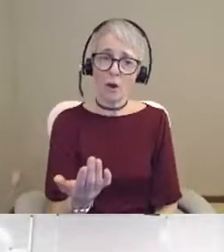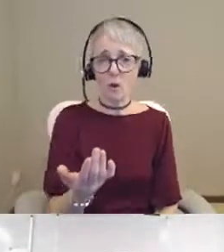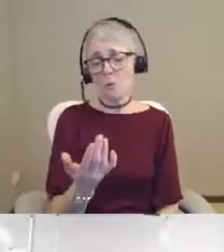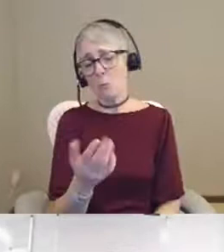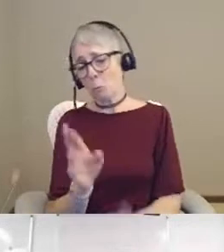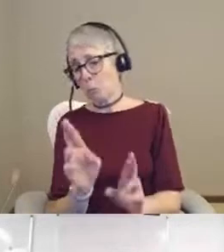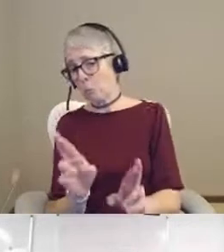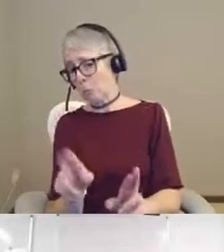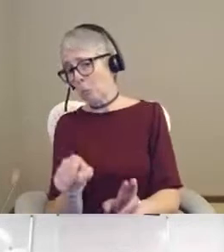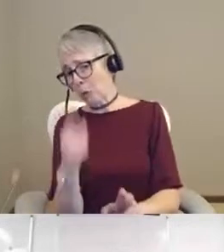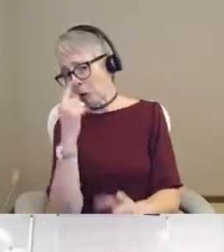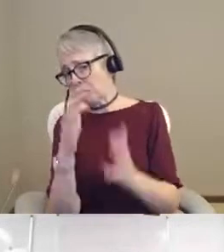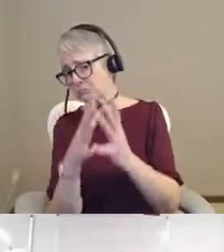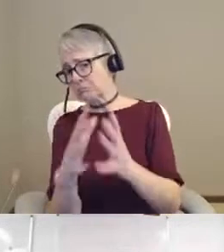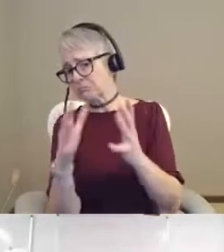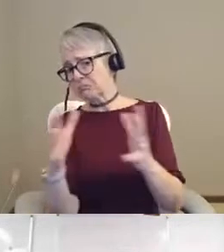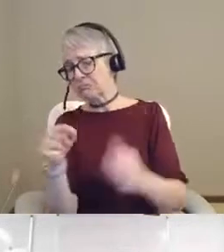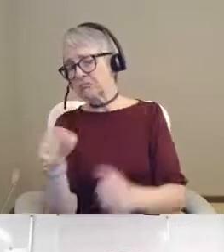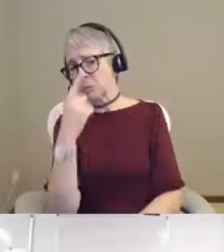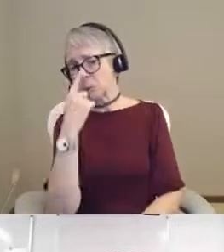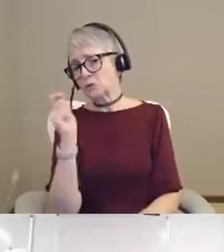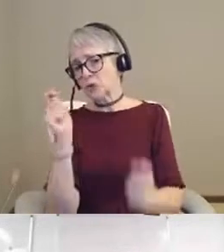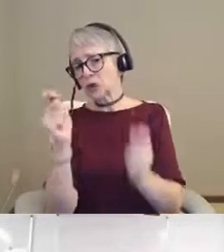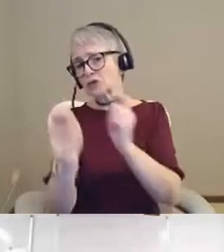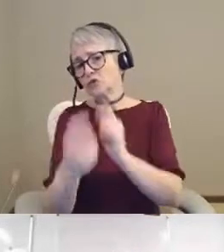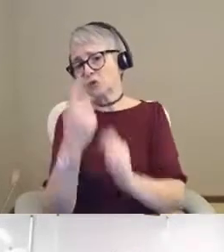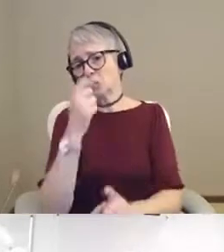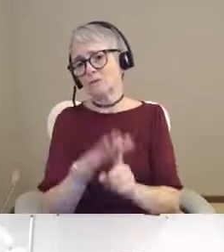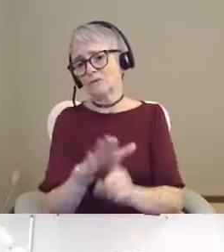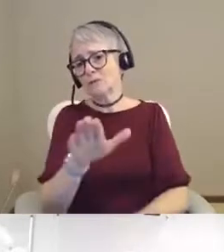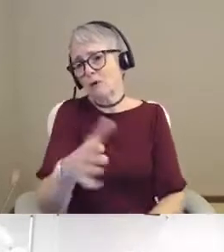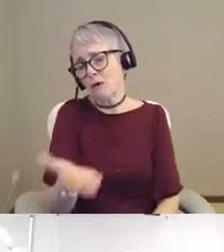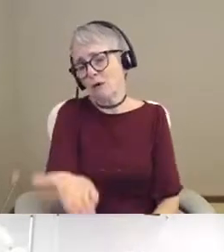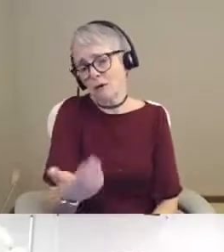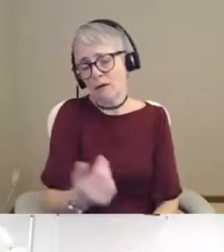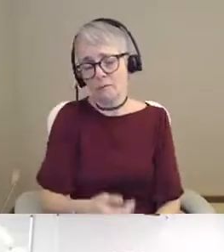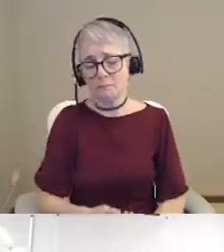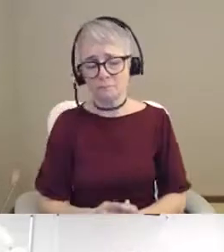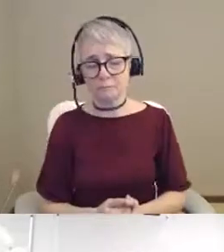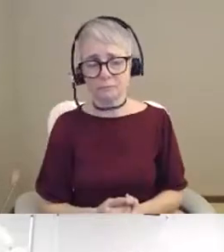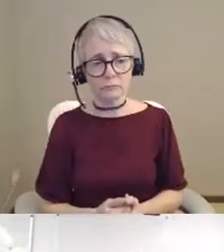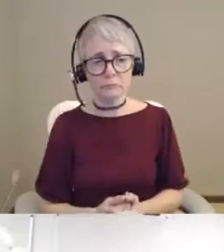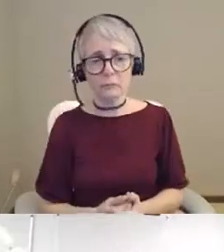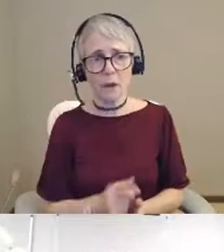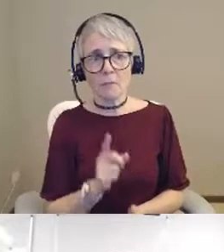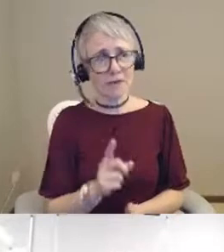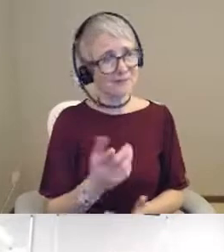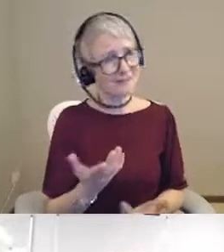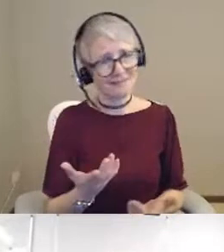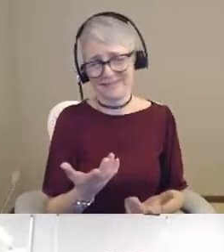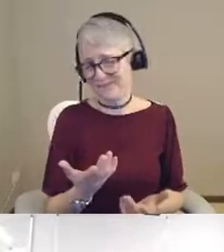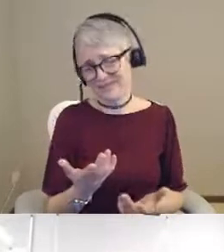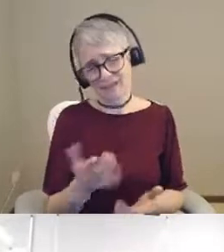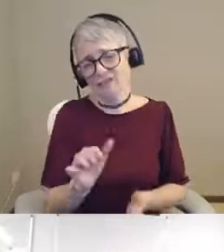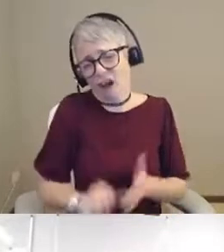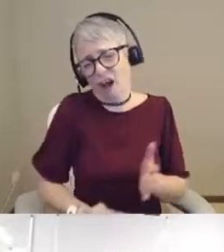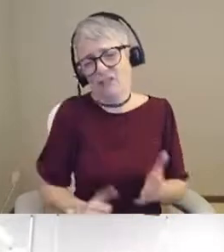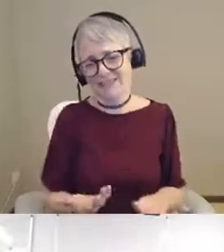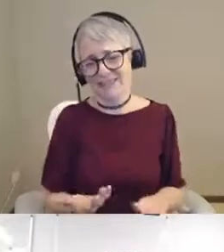kind of see some of that. And I think it's a lot of the changes that even our industry has had. But again, it's just starting to get the impact it